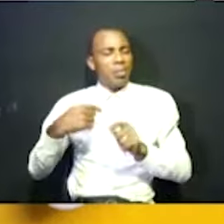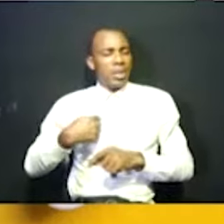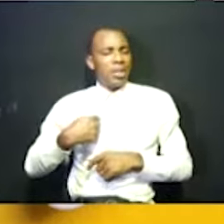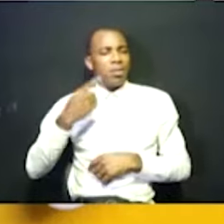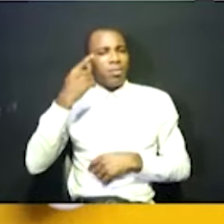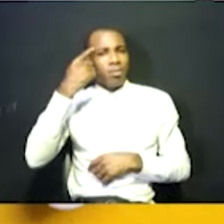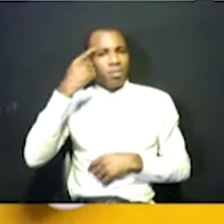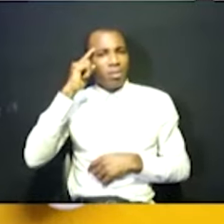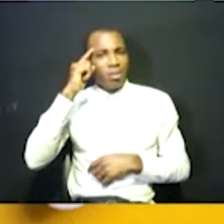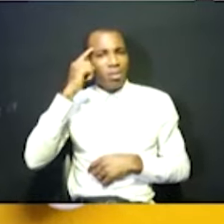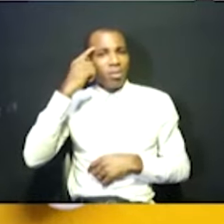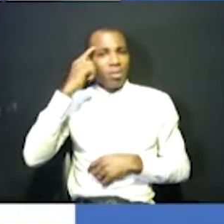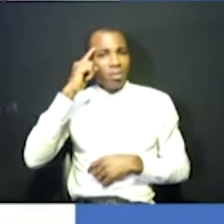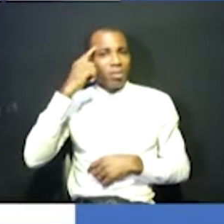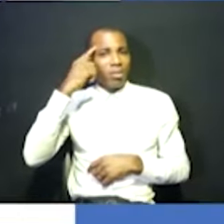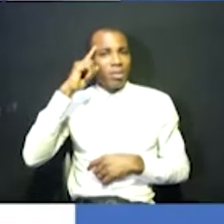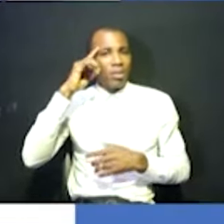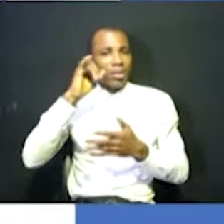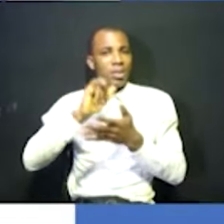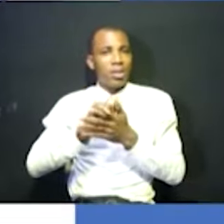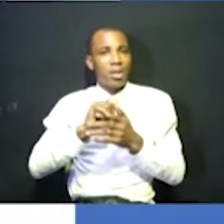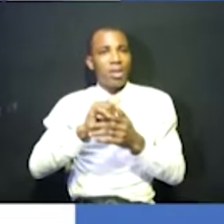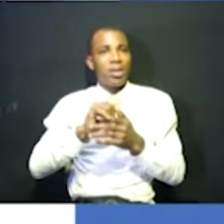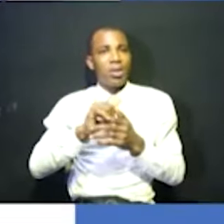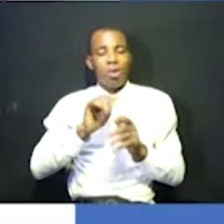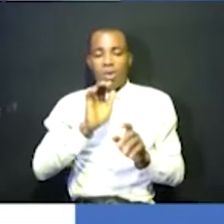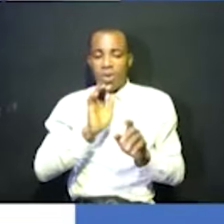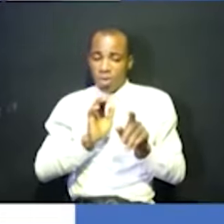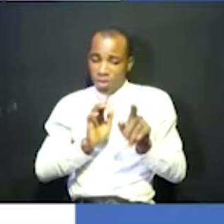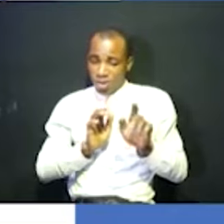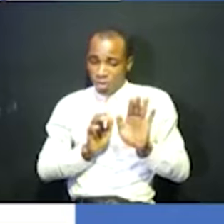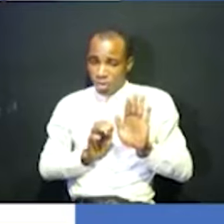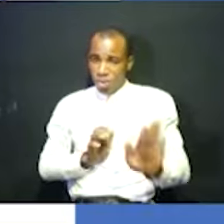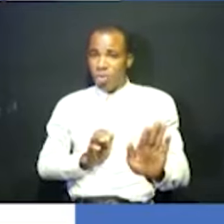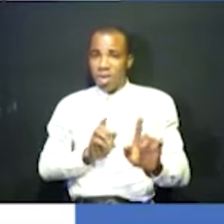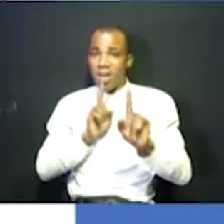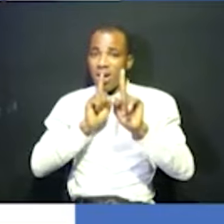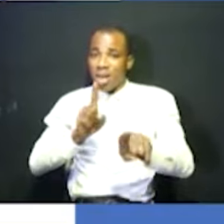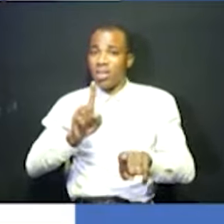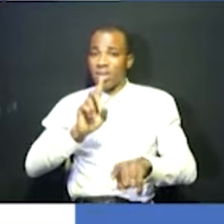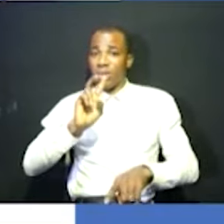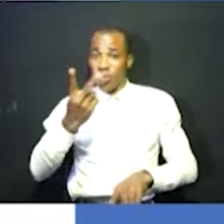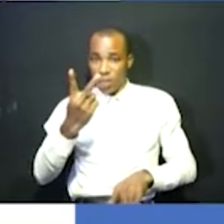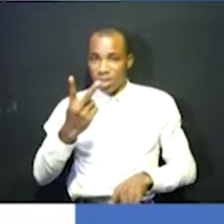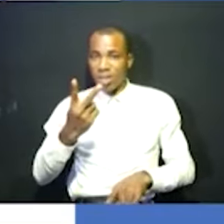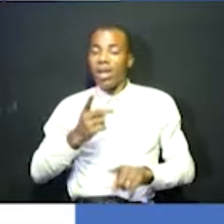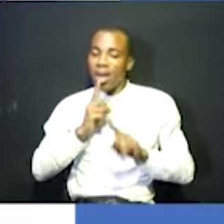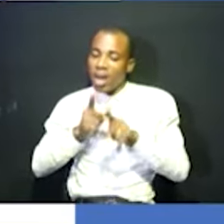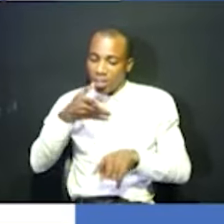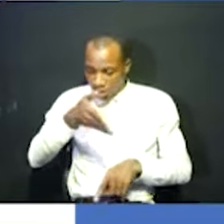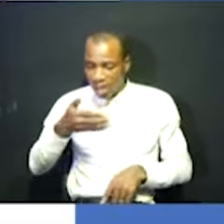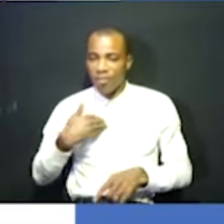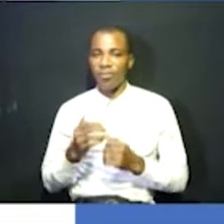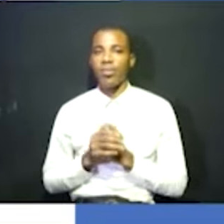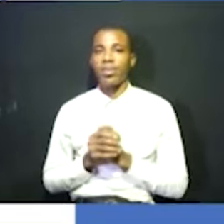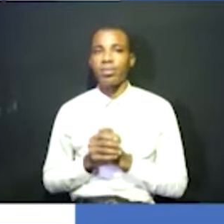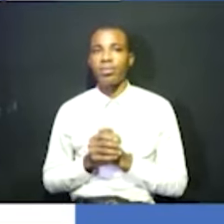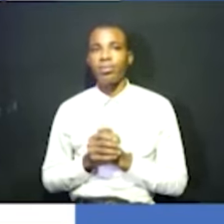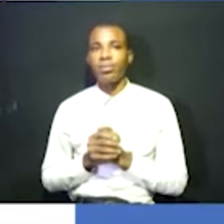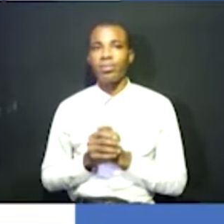the answer is in a second assertion. Eya me se yebenya emwaye no afri na dwen pa etoso mienu ni mu.